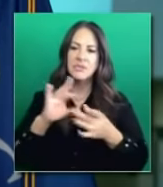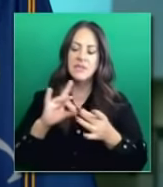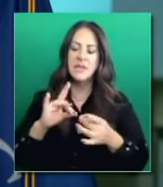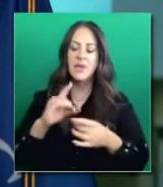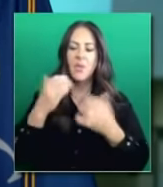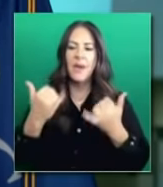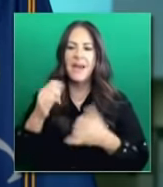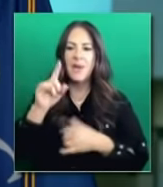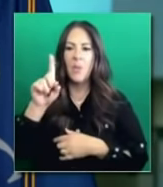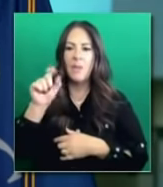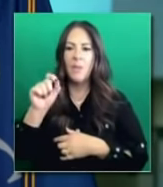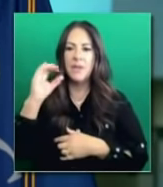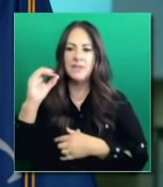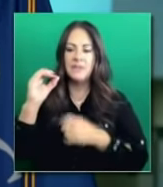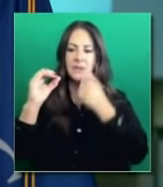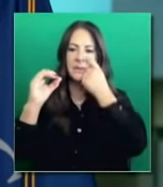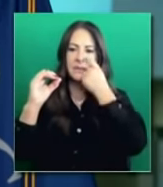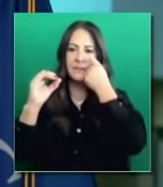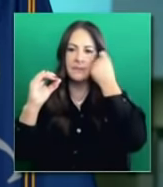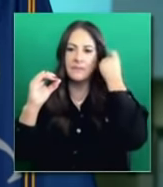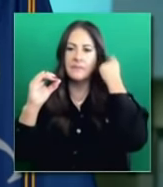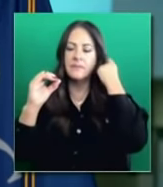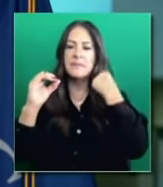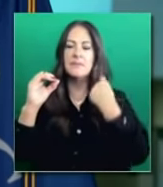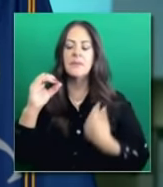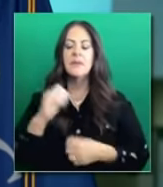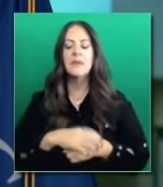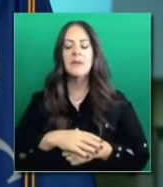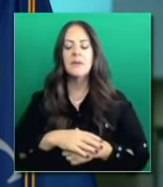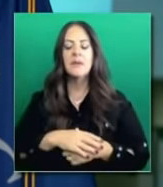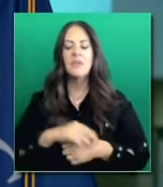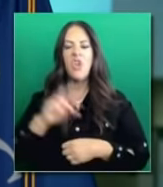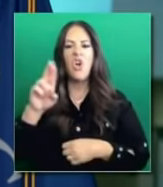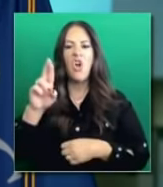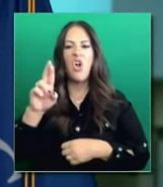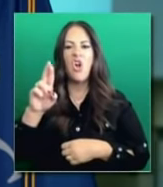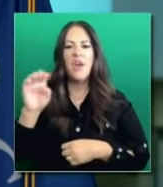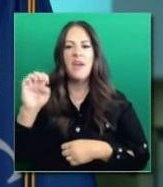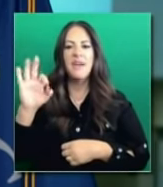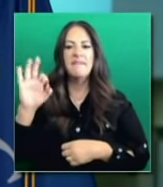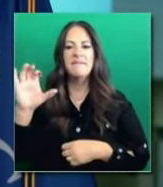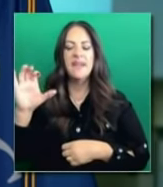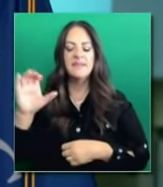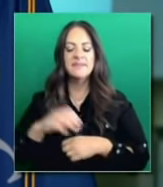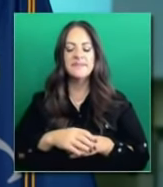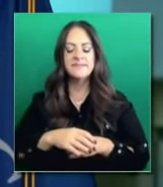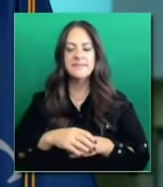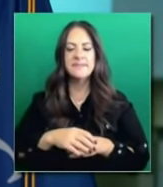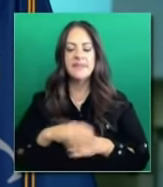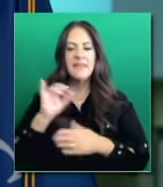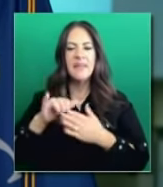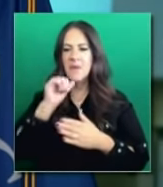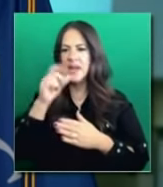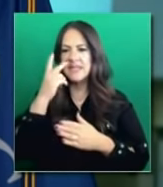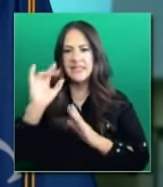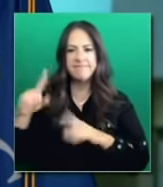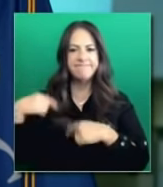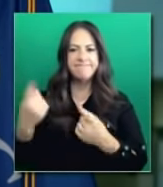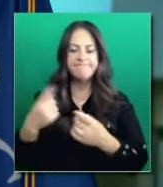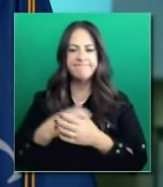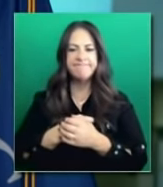1.0. We haven't seen that in some time. That's encouraging. Now, not every part of the state experiences an R effective